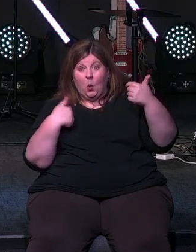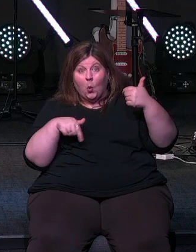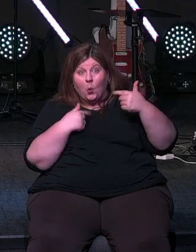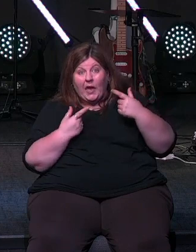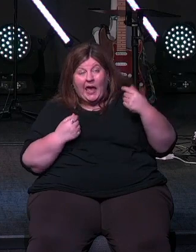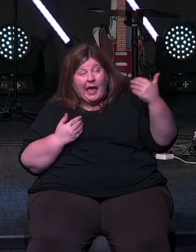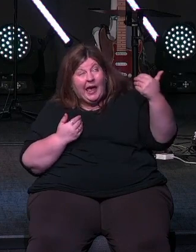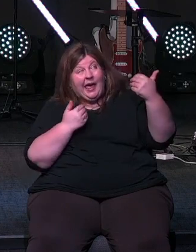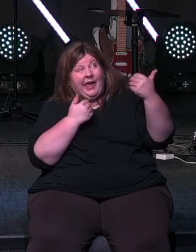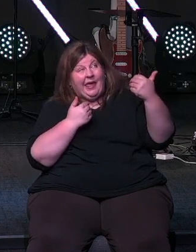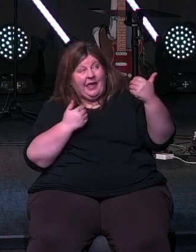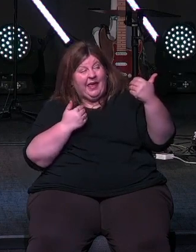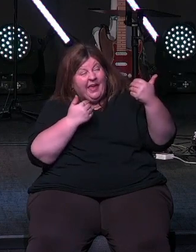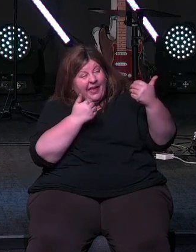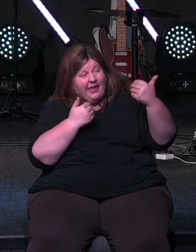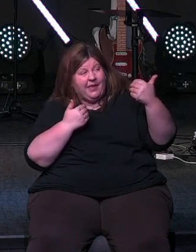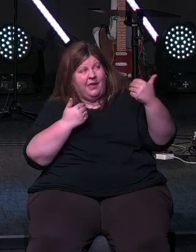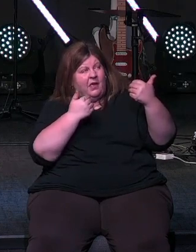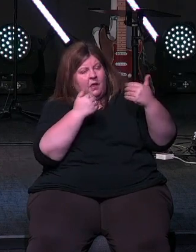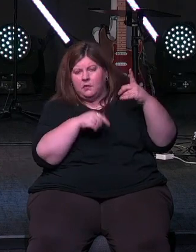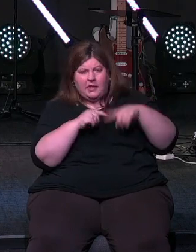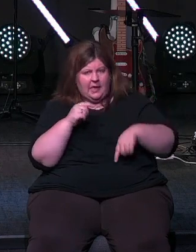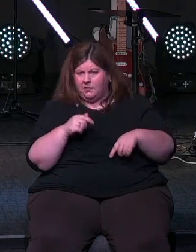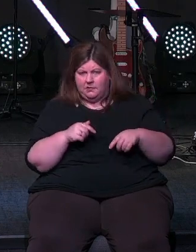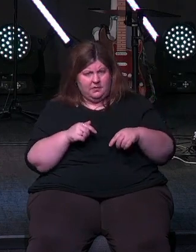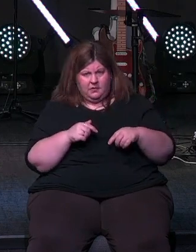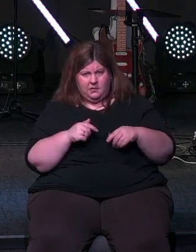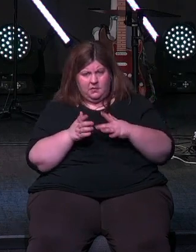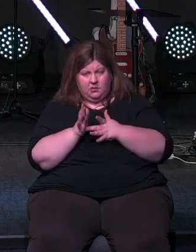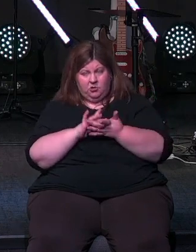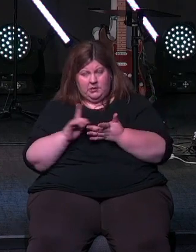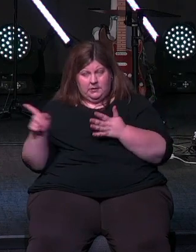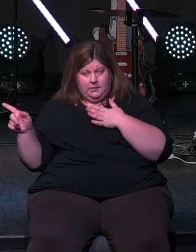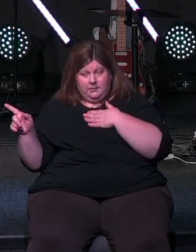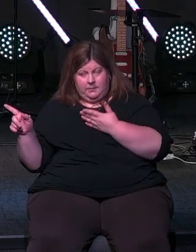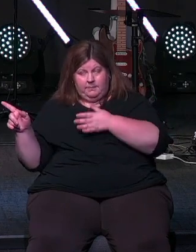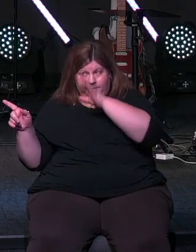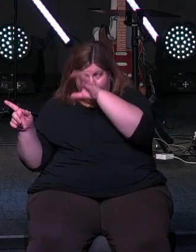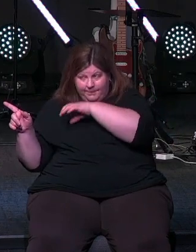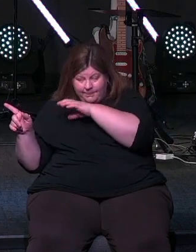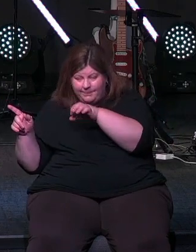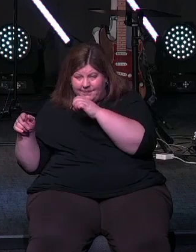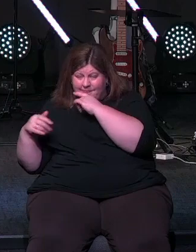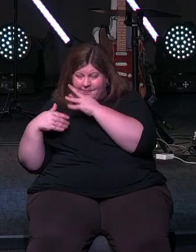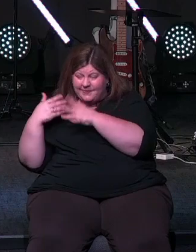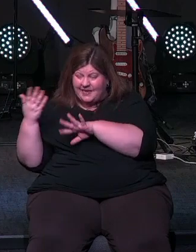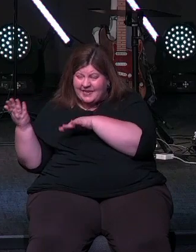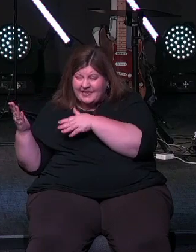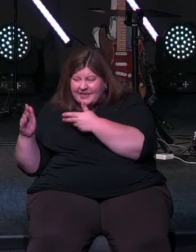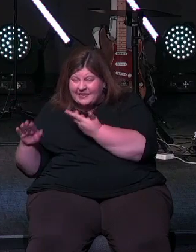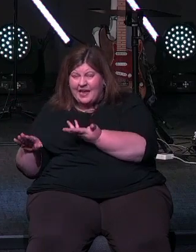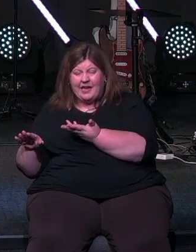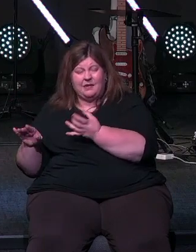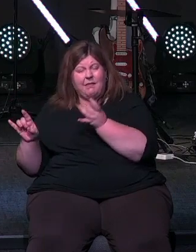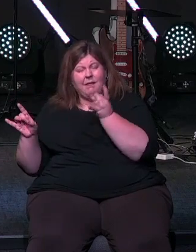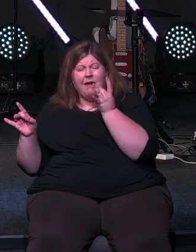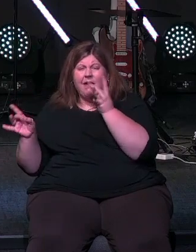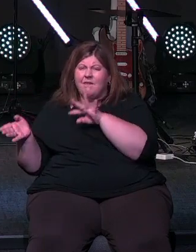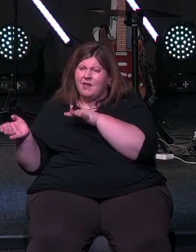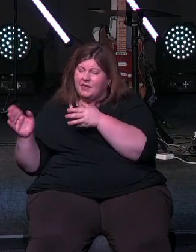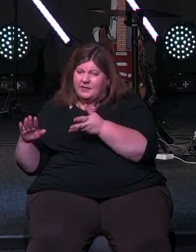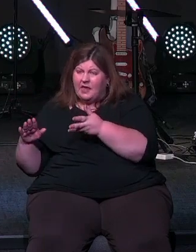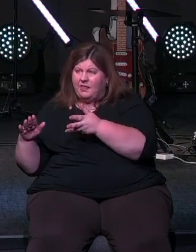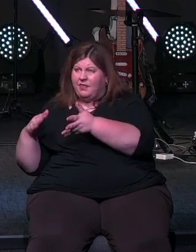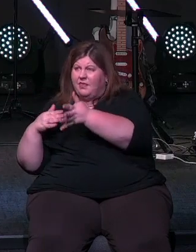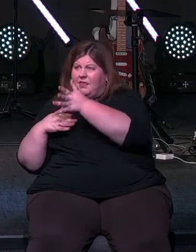to overcome that, nothing we could do to fix that. Jesus went to the cross, shed his blood, died an awful death so that we